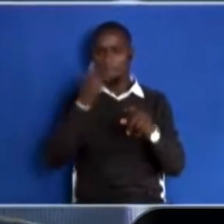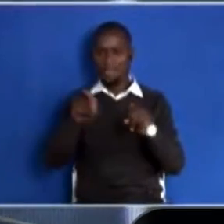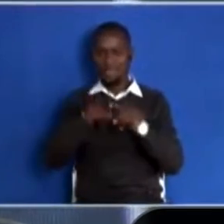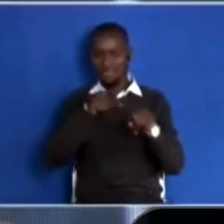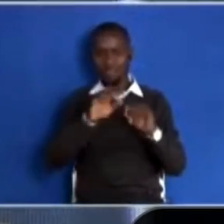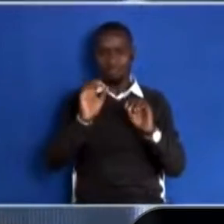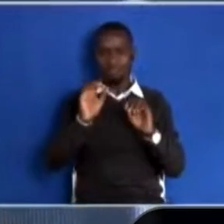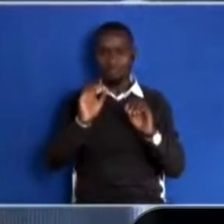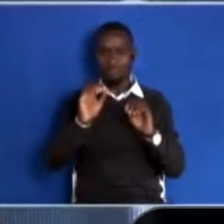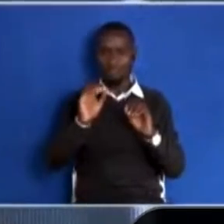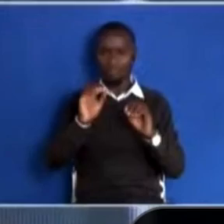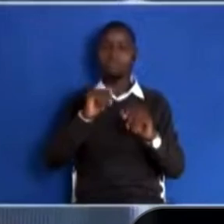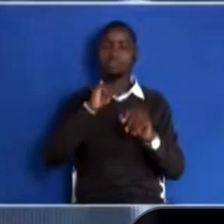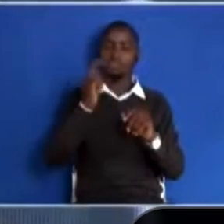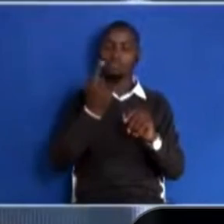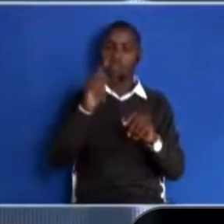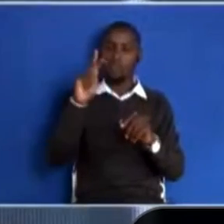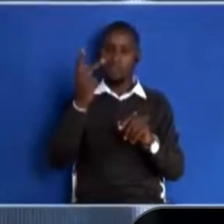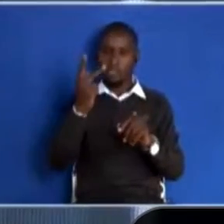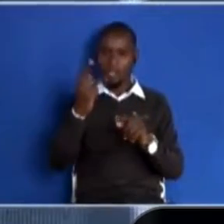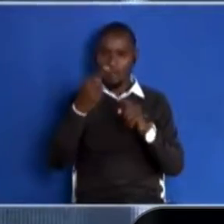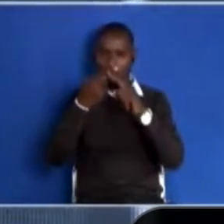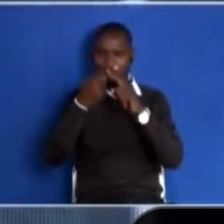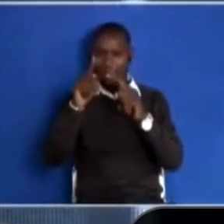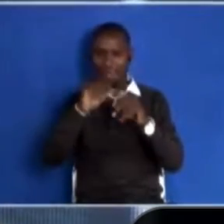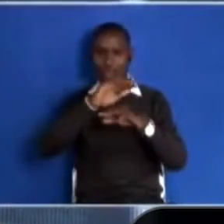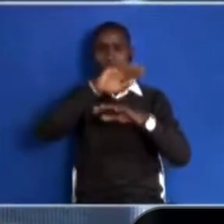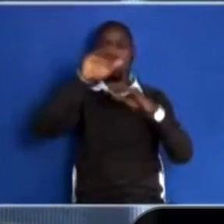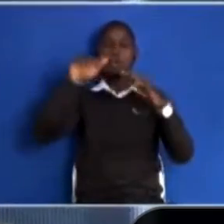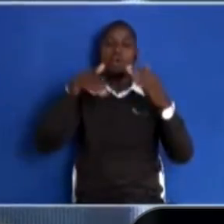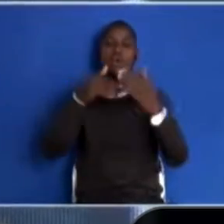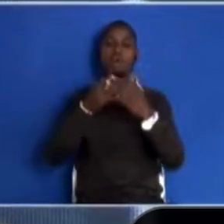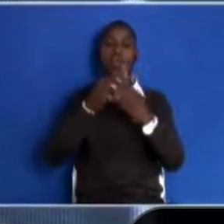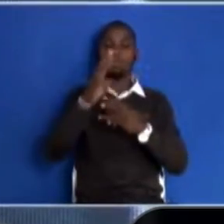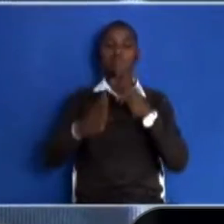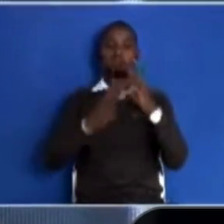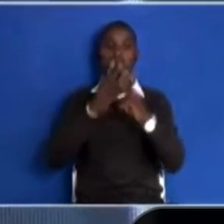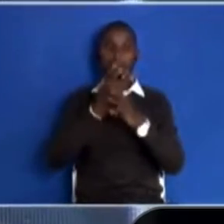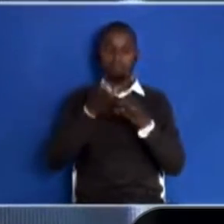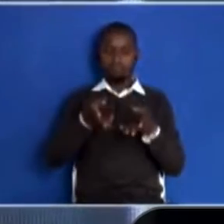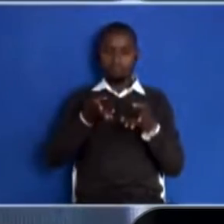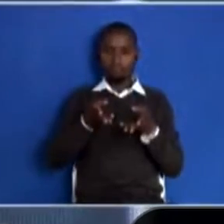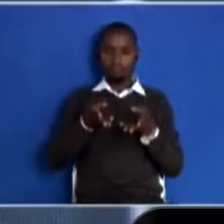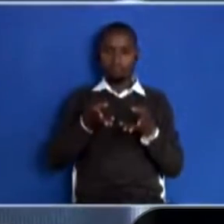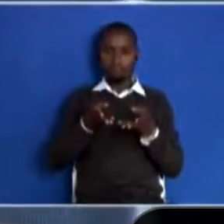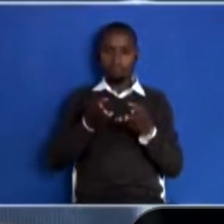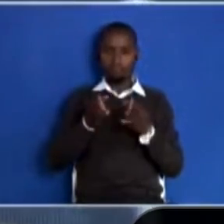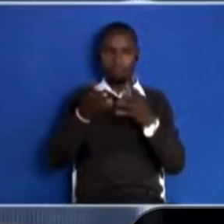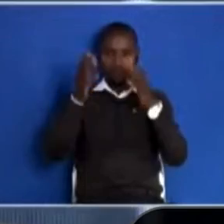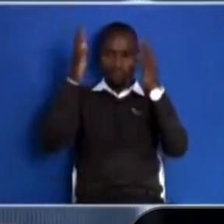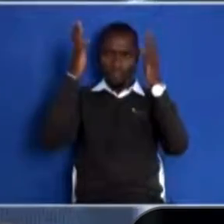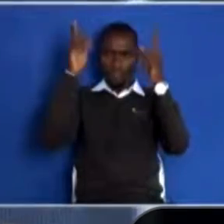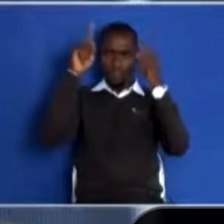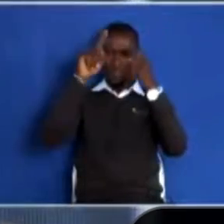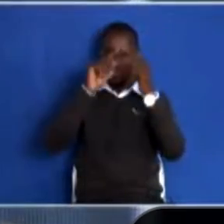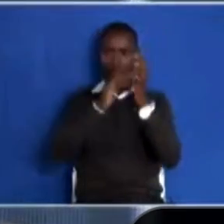not only Kenya. Na sio Kenya tu. But the whole world is here. Lakini ulimwengu wote uko hapa. Why don't we clap our hands to Jesus Christ